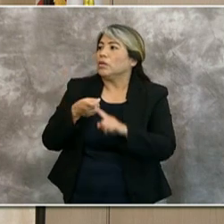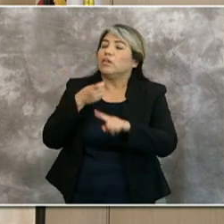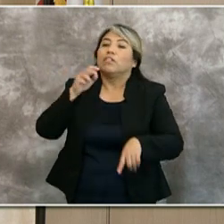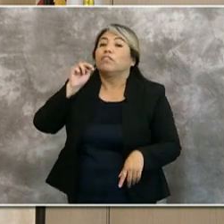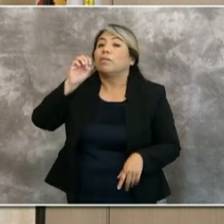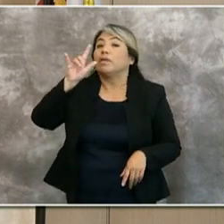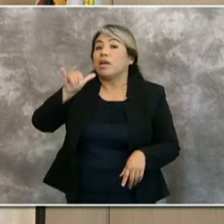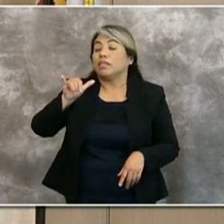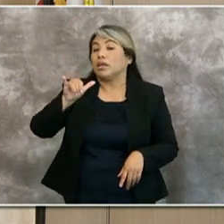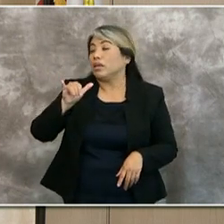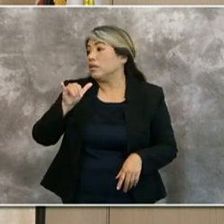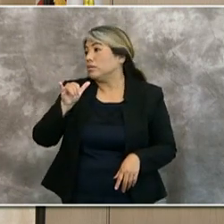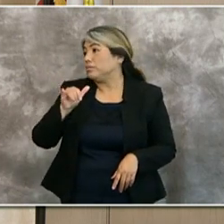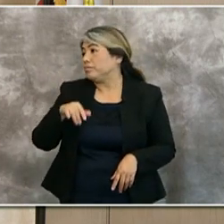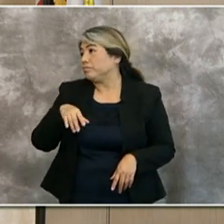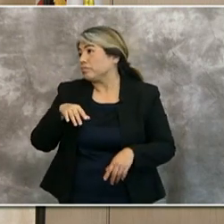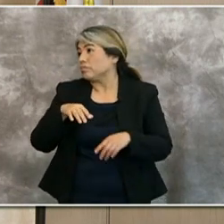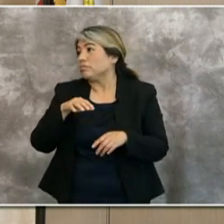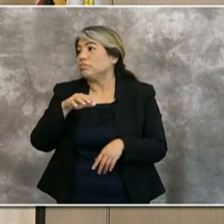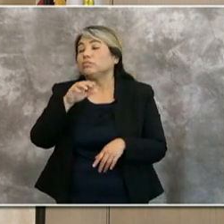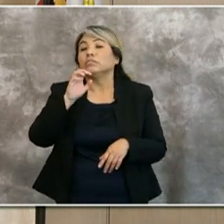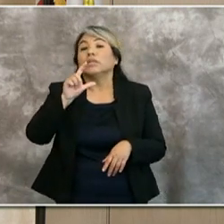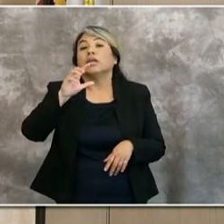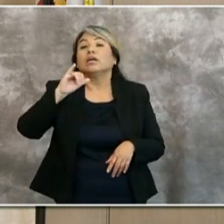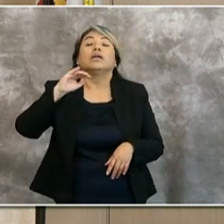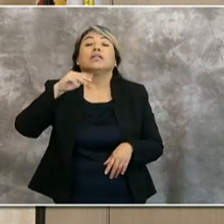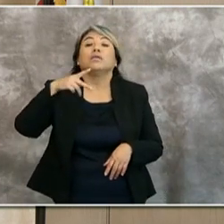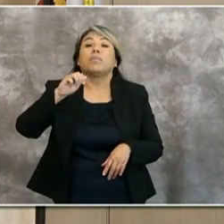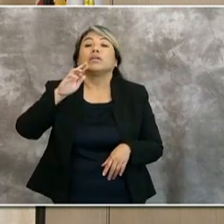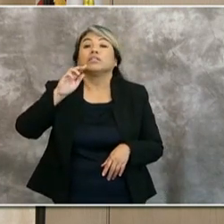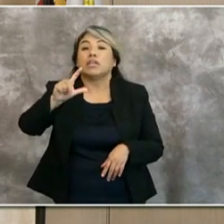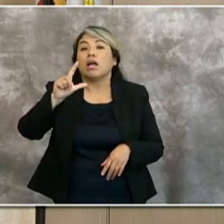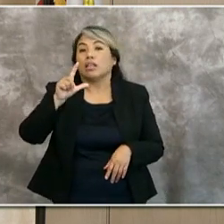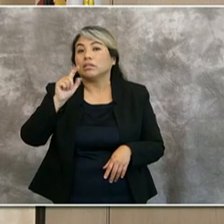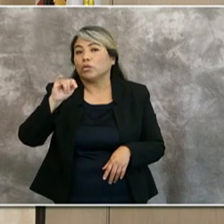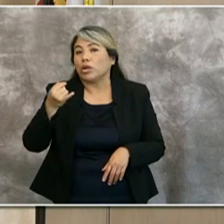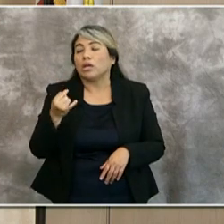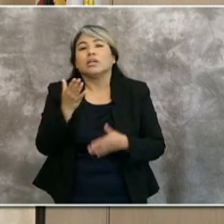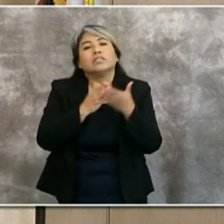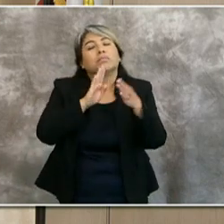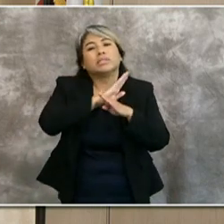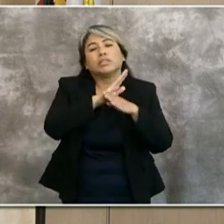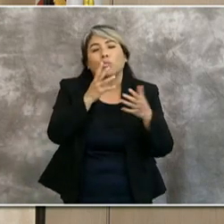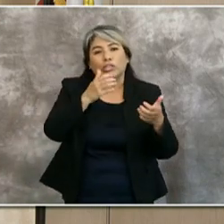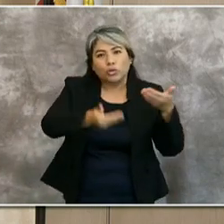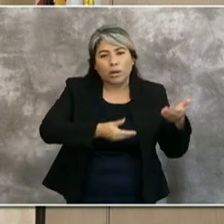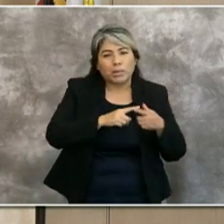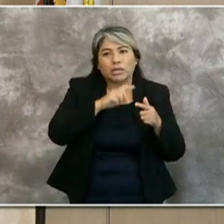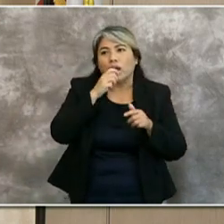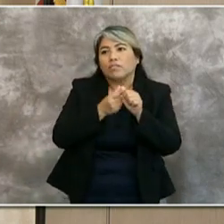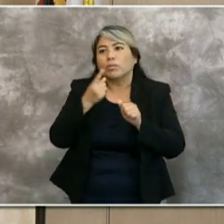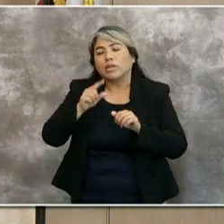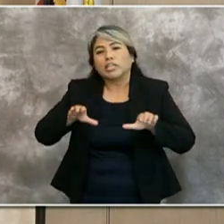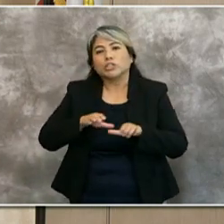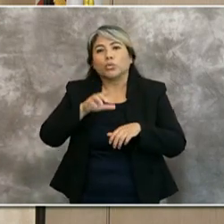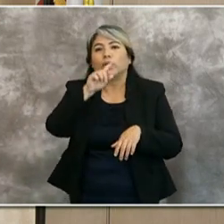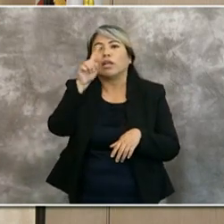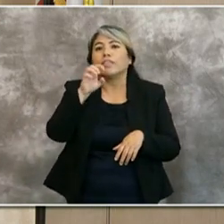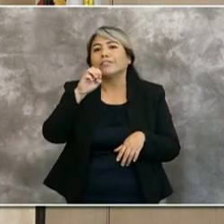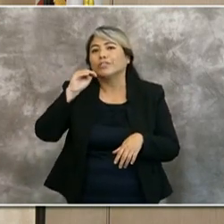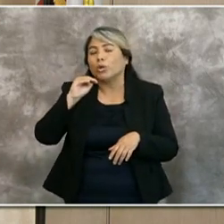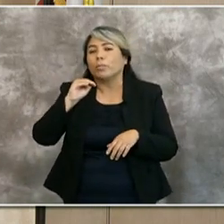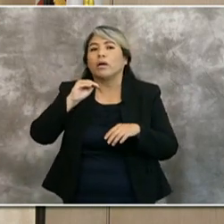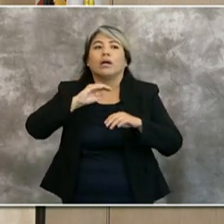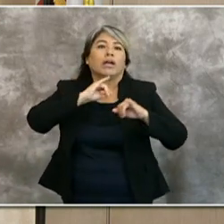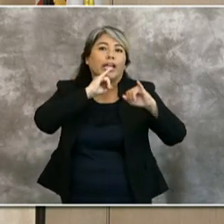Nelly Cervantes, El Imparcial Tijuana. There are some businesses looking to hire, but not everyone is doing the Zoom virtual